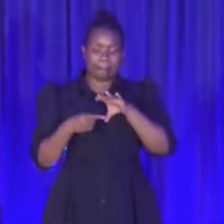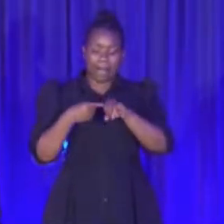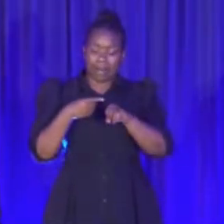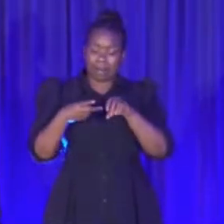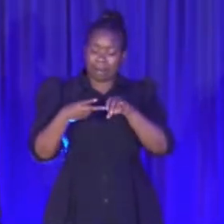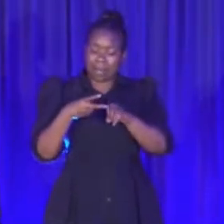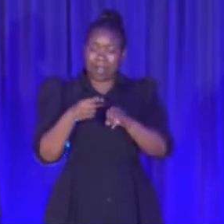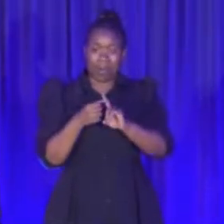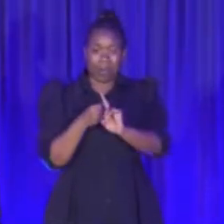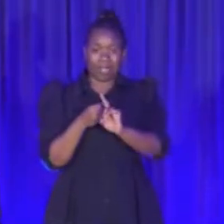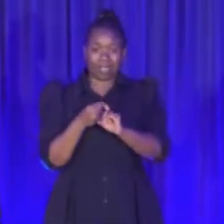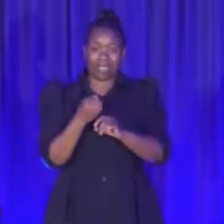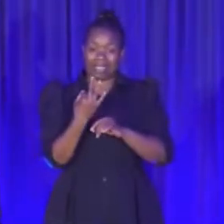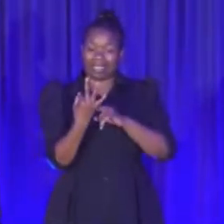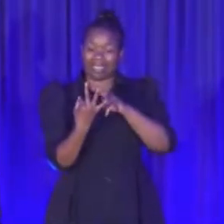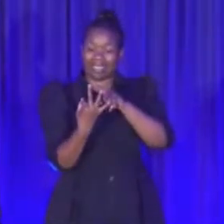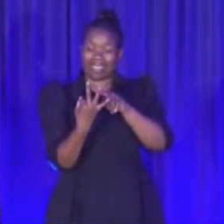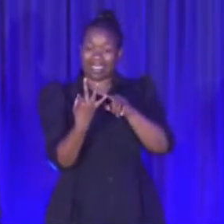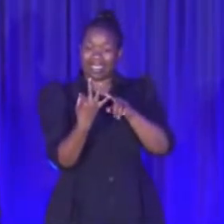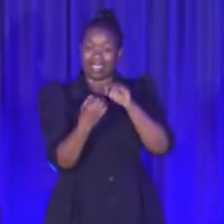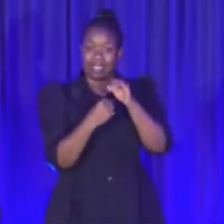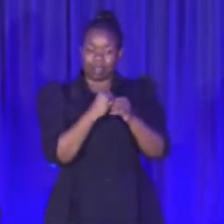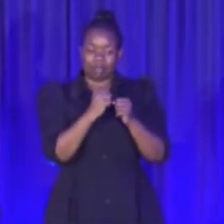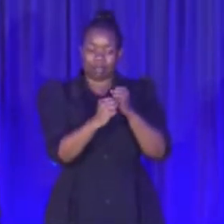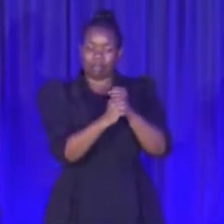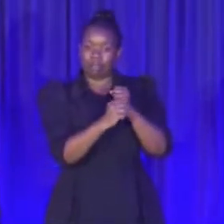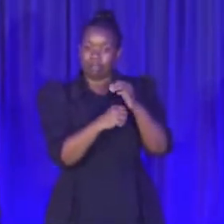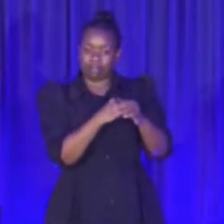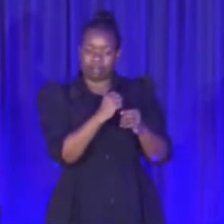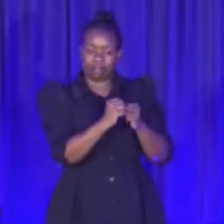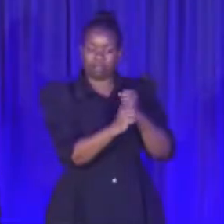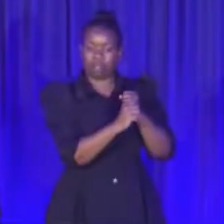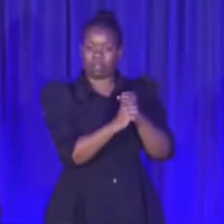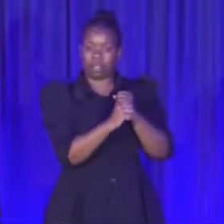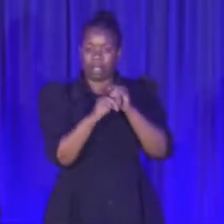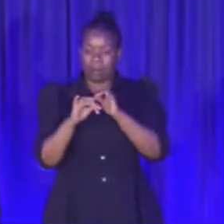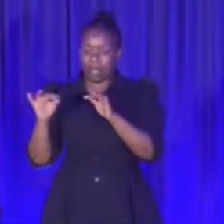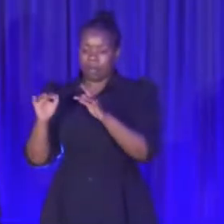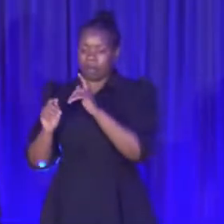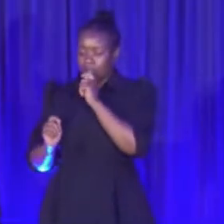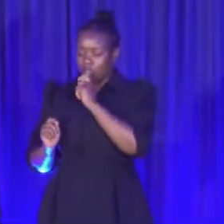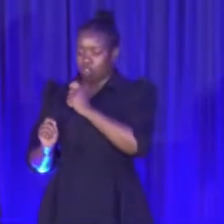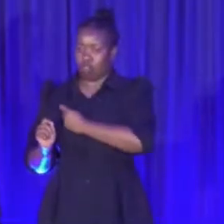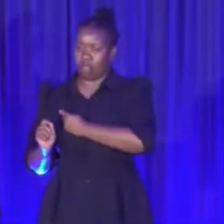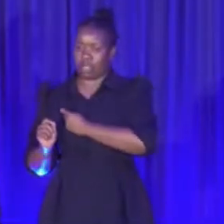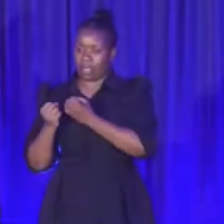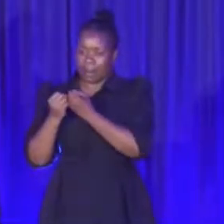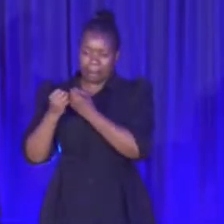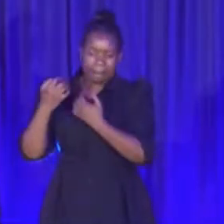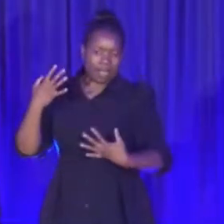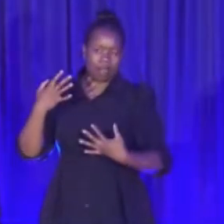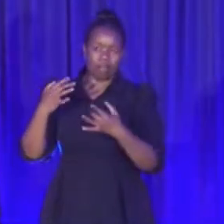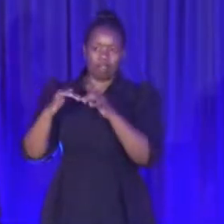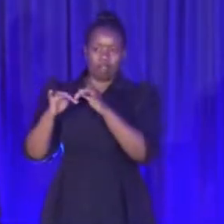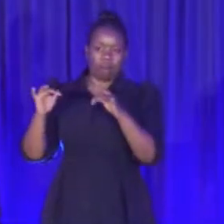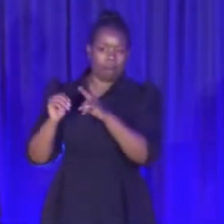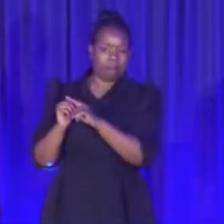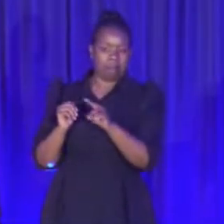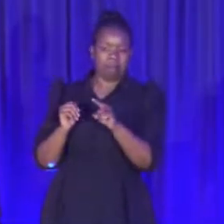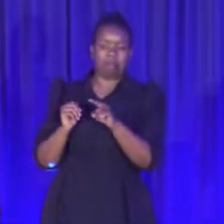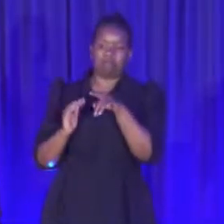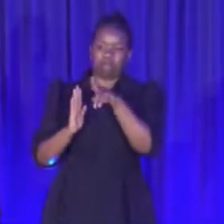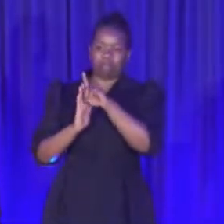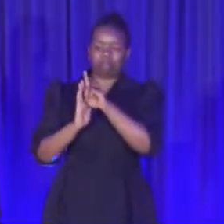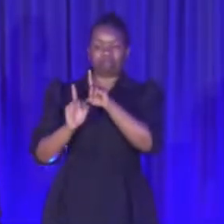that 3 decades into democracy, public trust in many of our institutions has